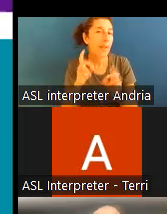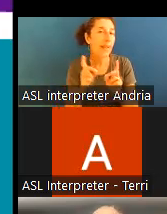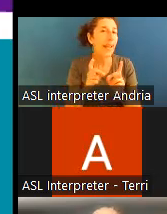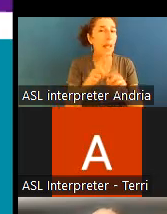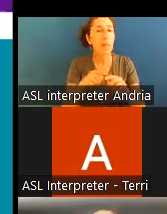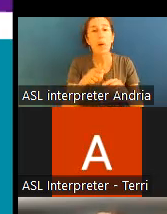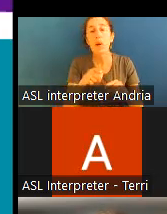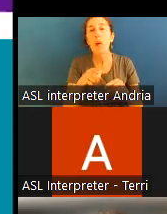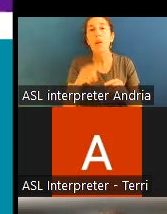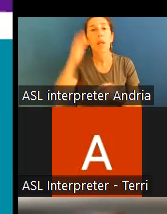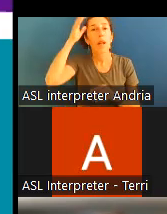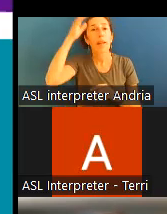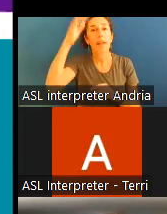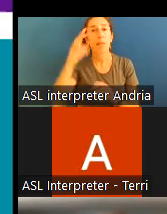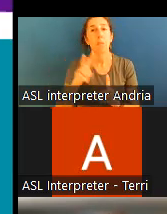Thank you.